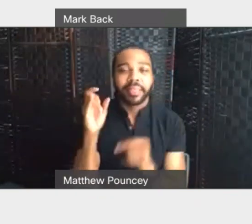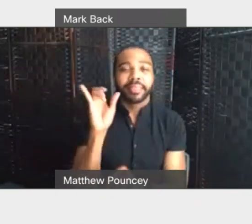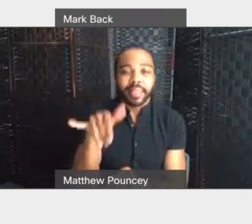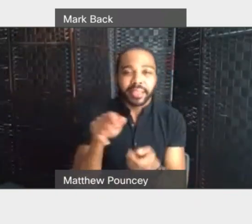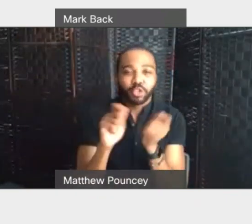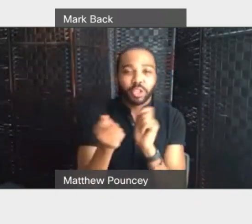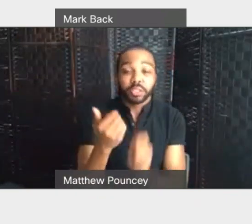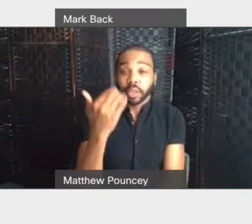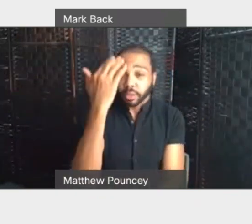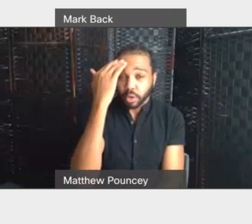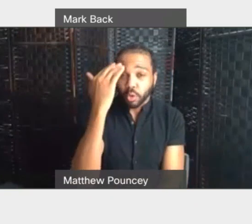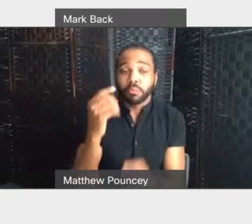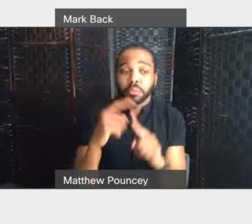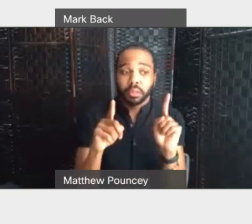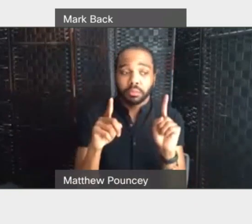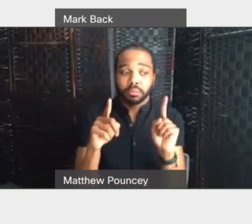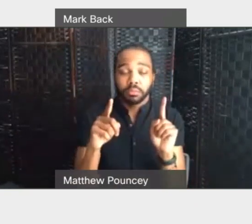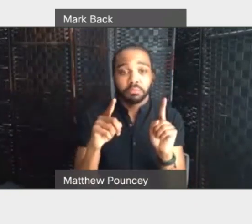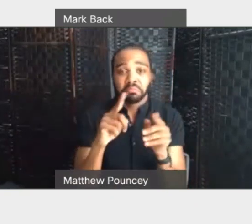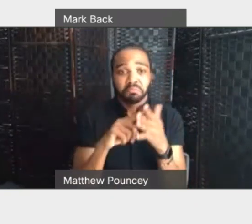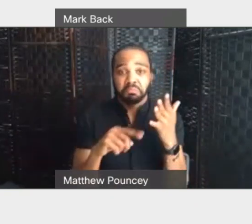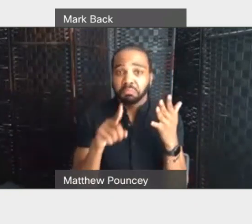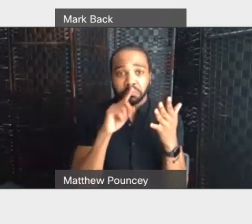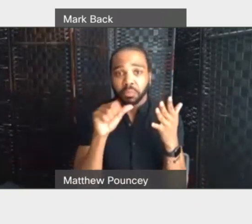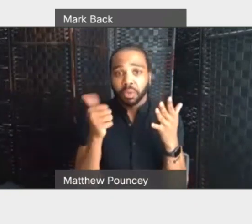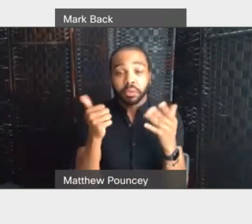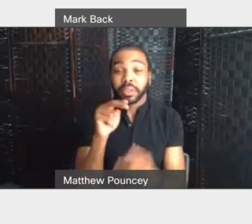I'm aware of. So from there, if Nelson could